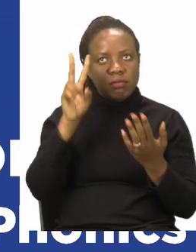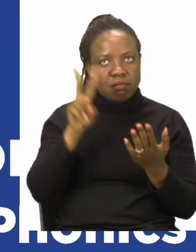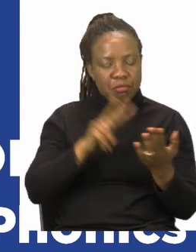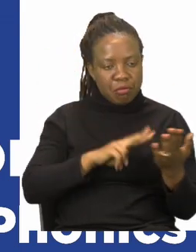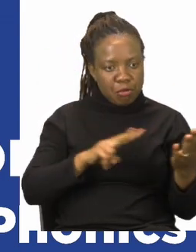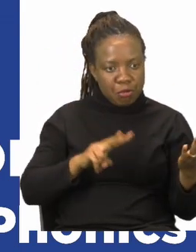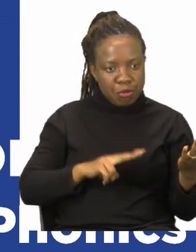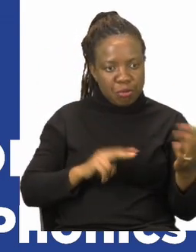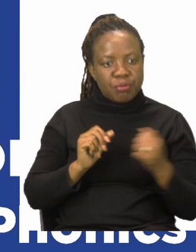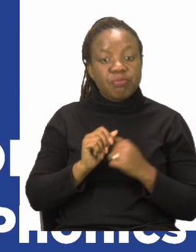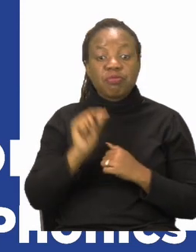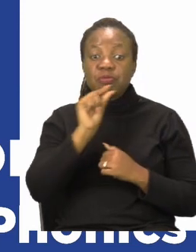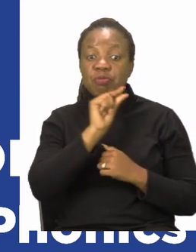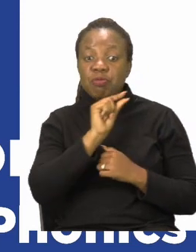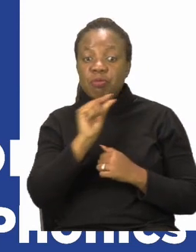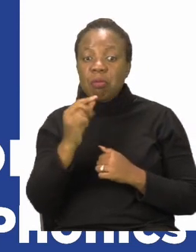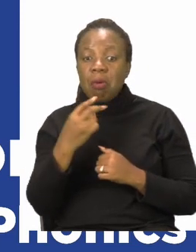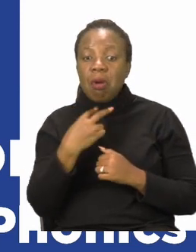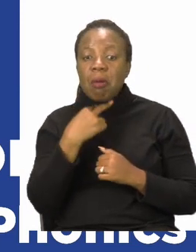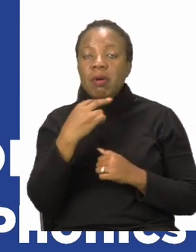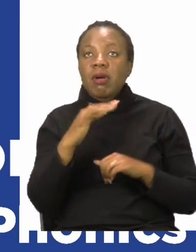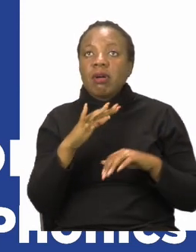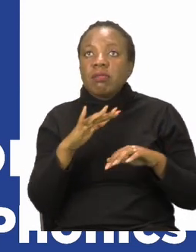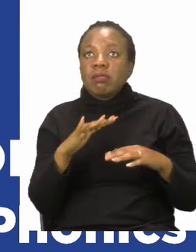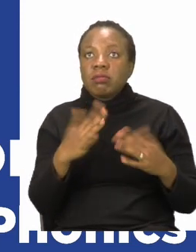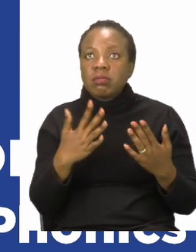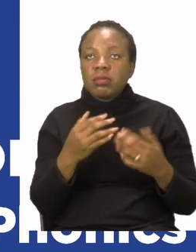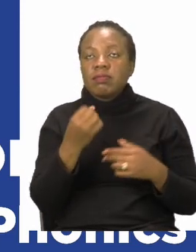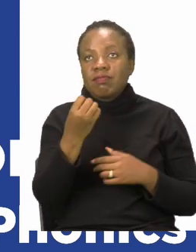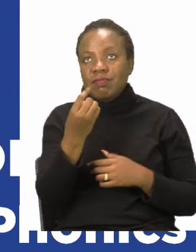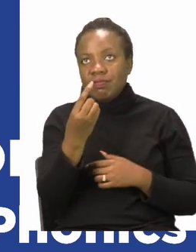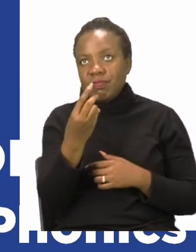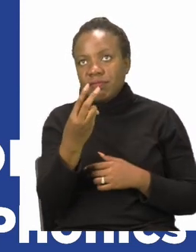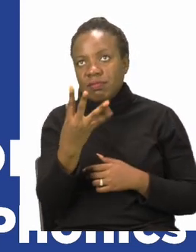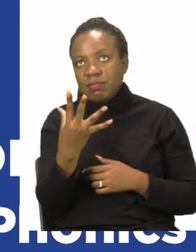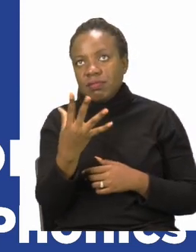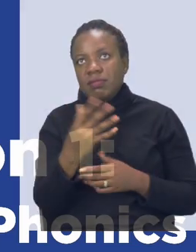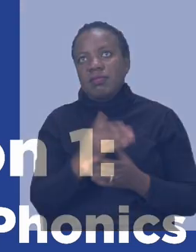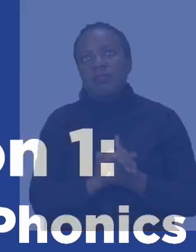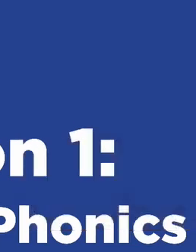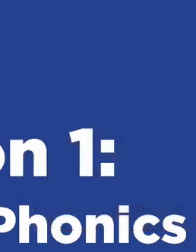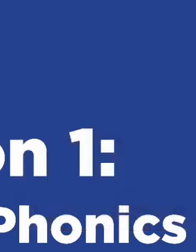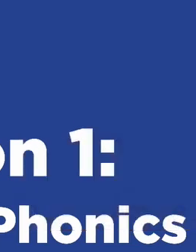reading, phonics, and counting.